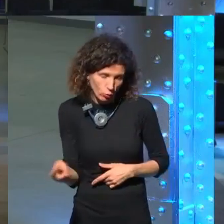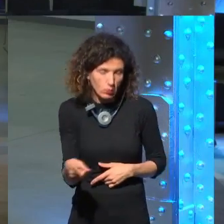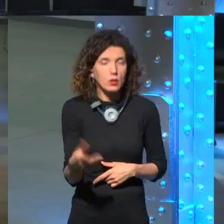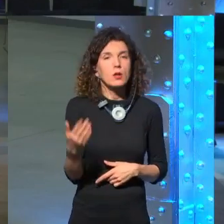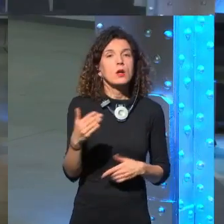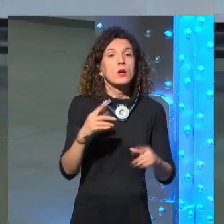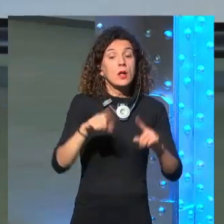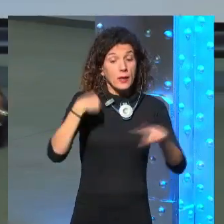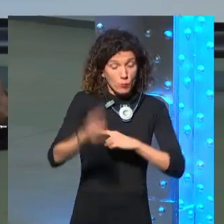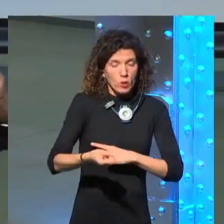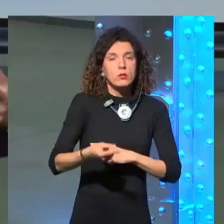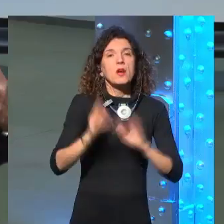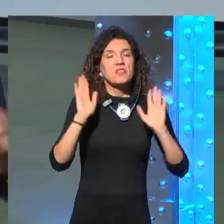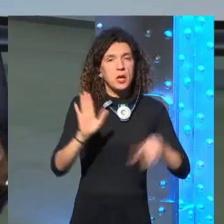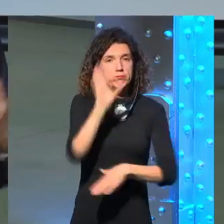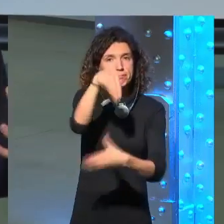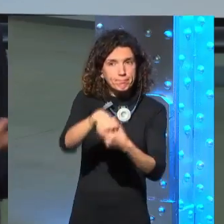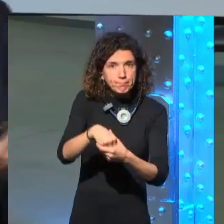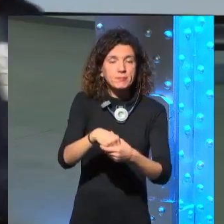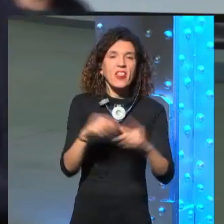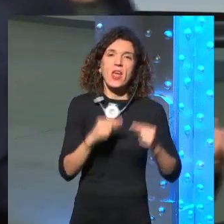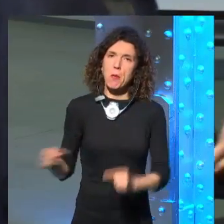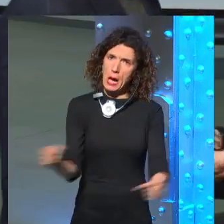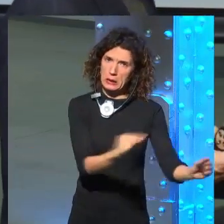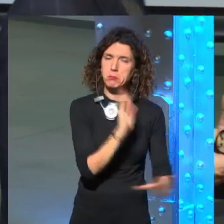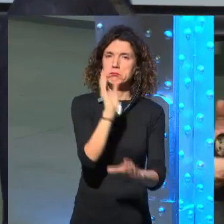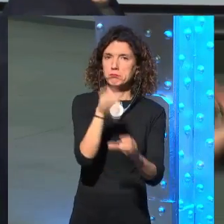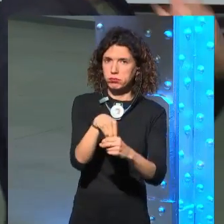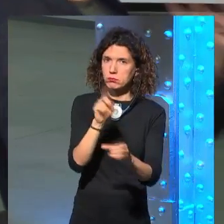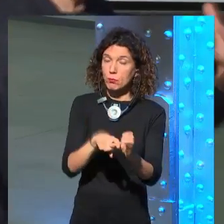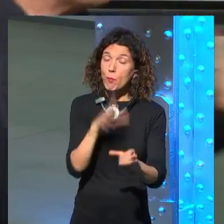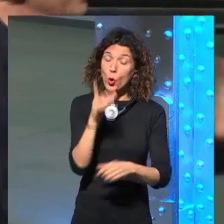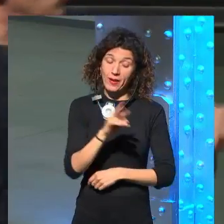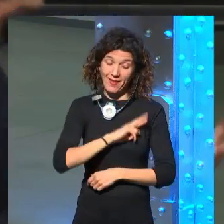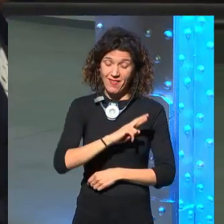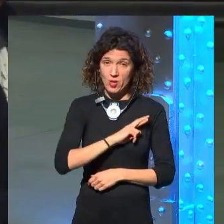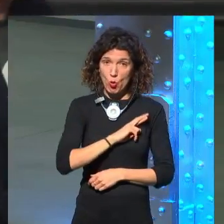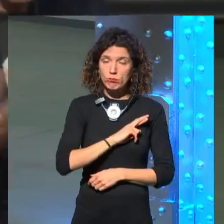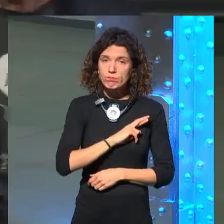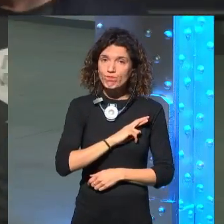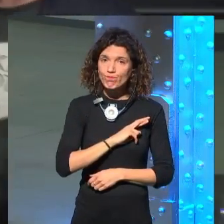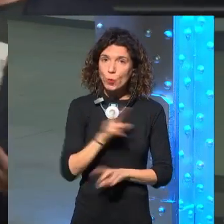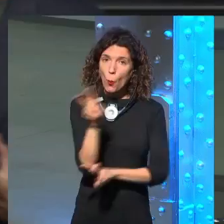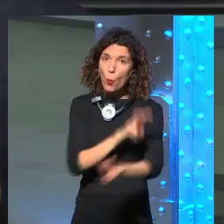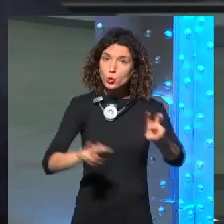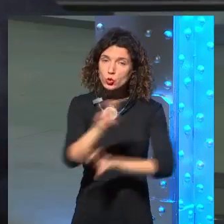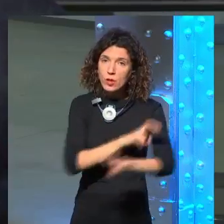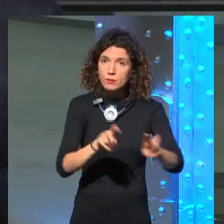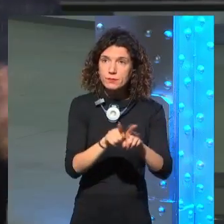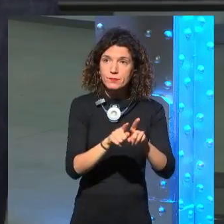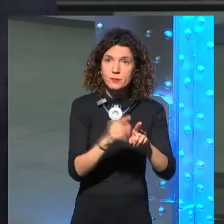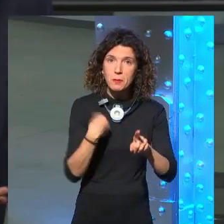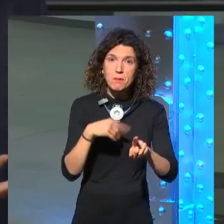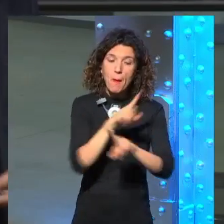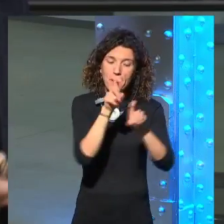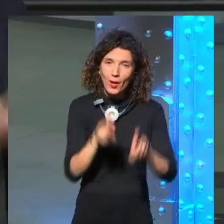to engage in this debate, because in some ways religion is after the same big questions, trying to answer the big questions